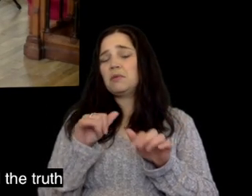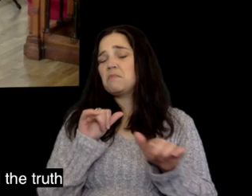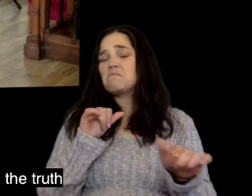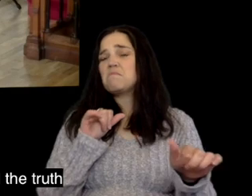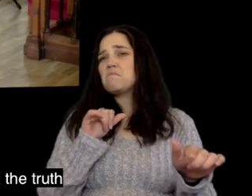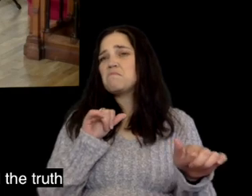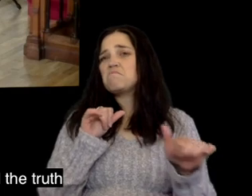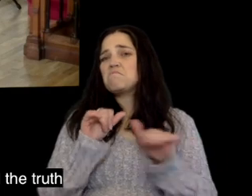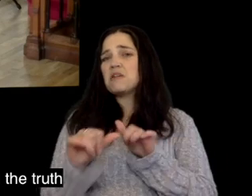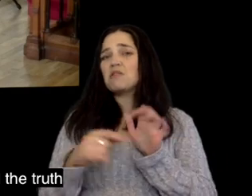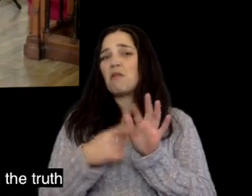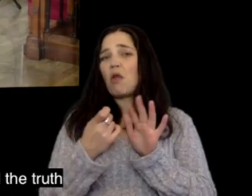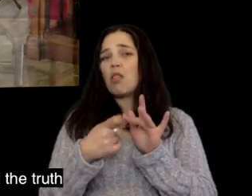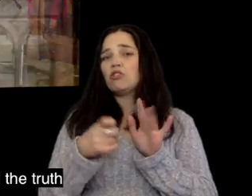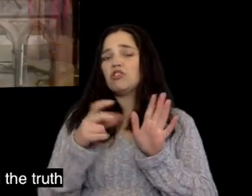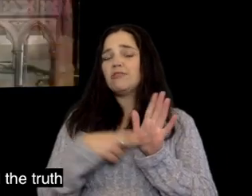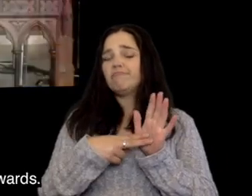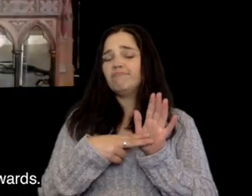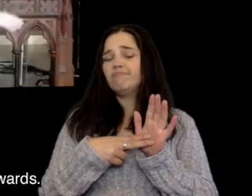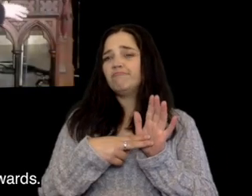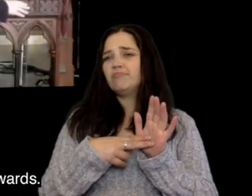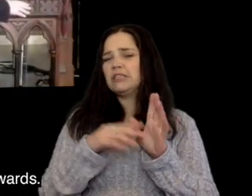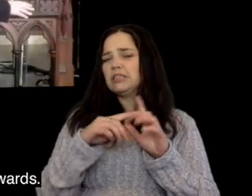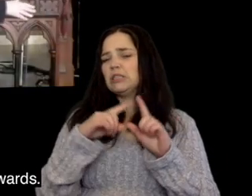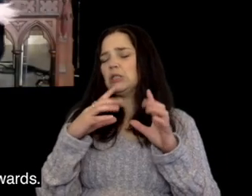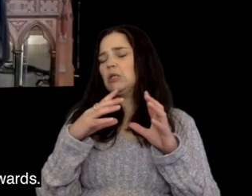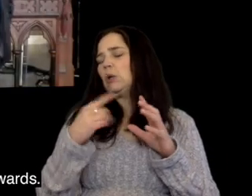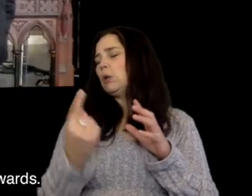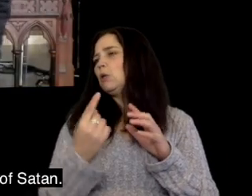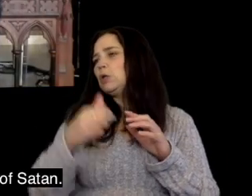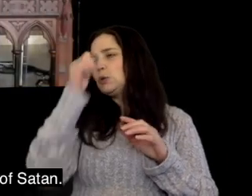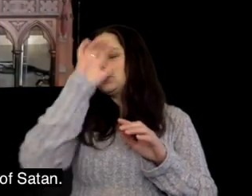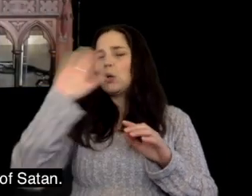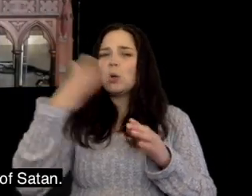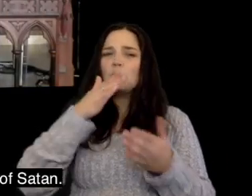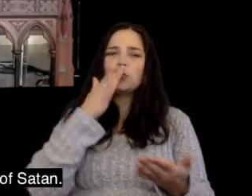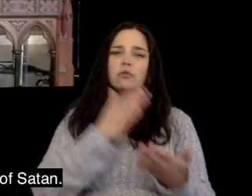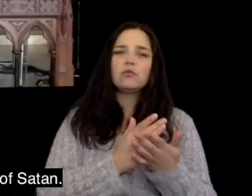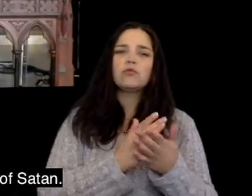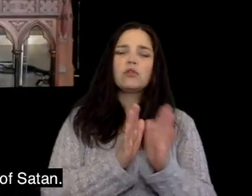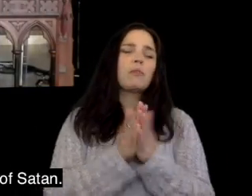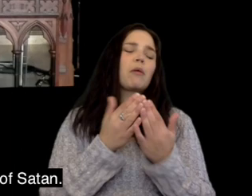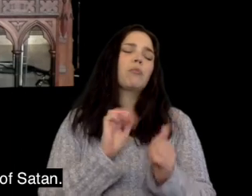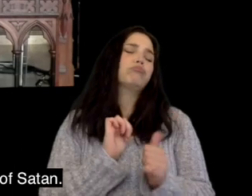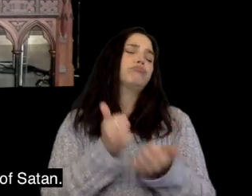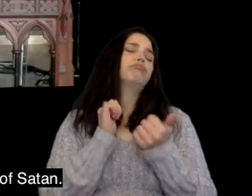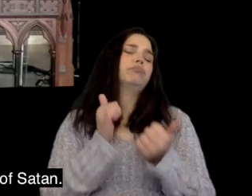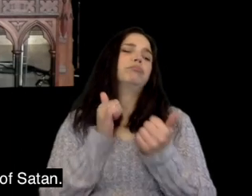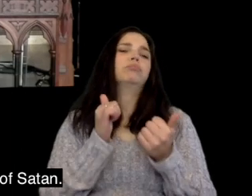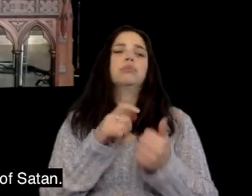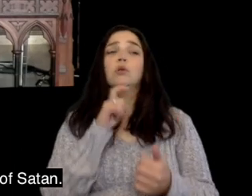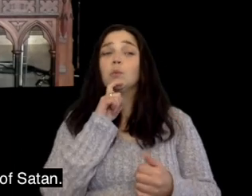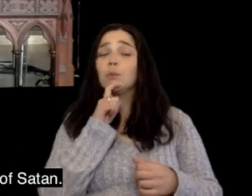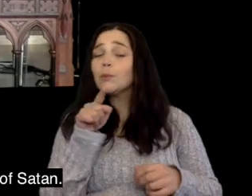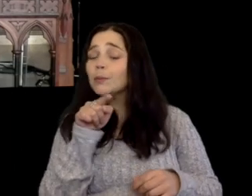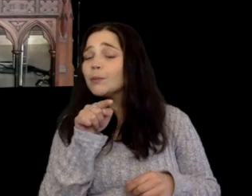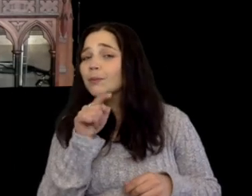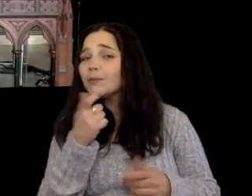world. Somebody who knows all the truth and all the Bible backwards. And I'm talking, of